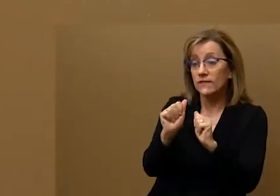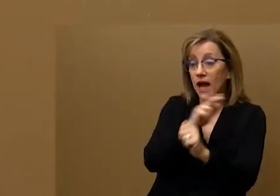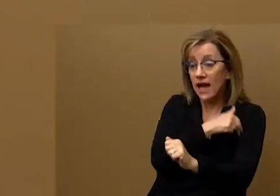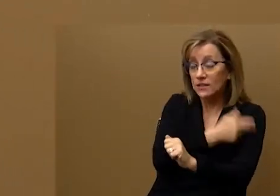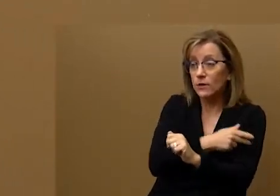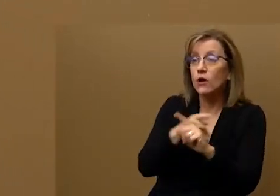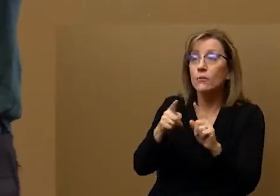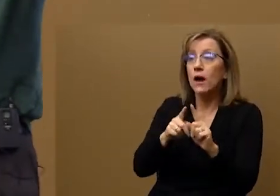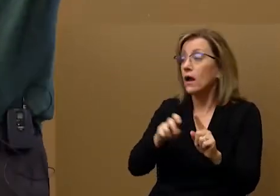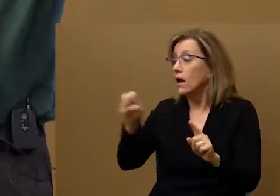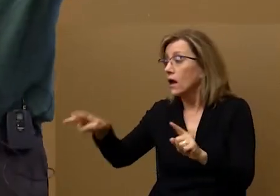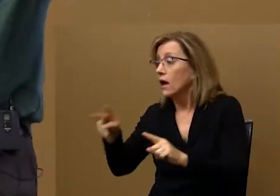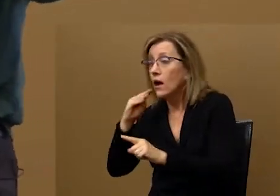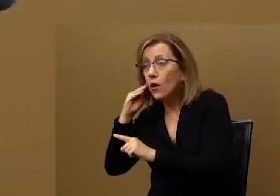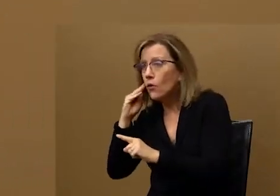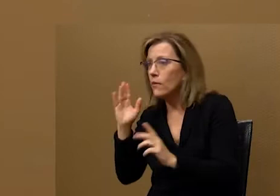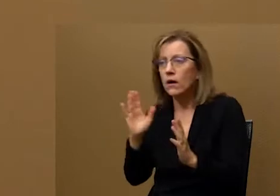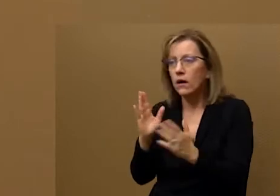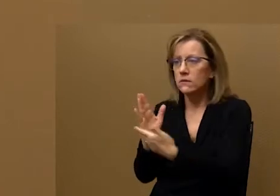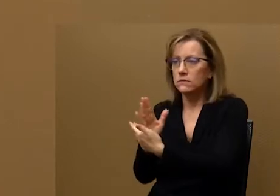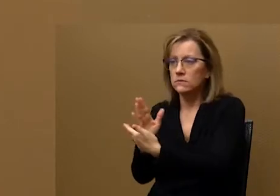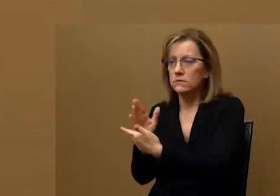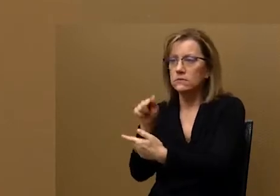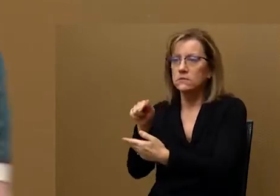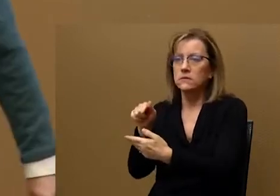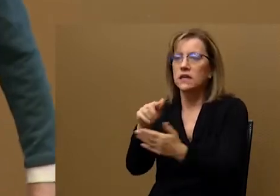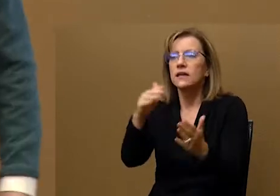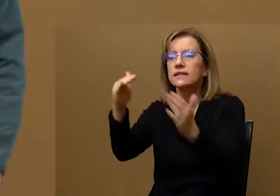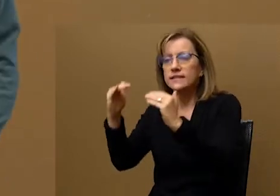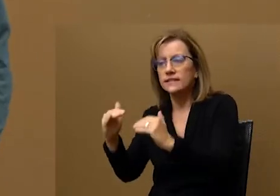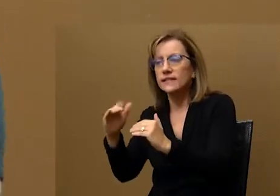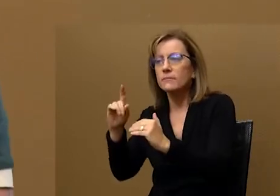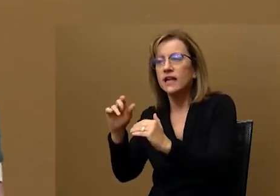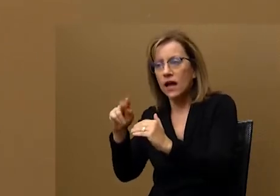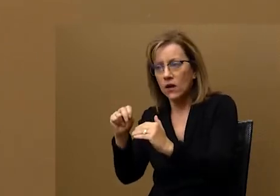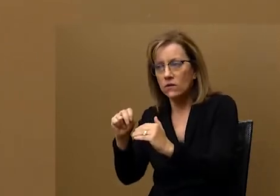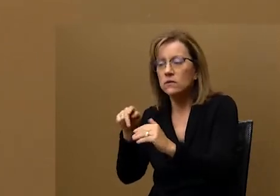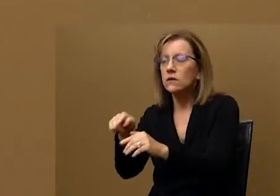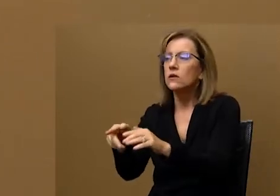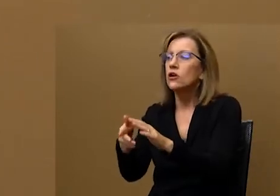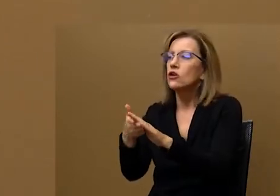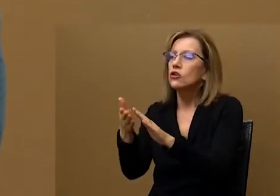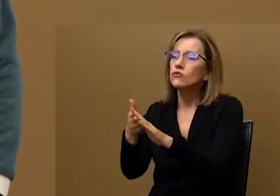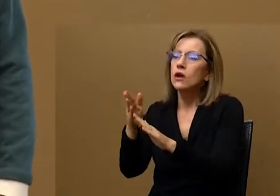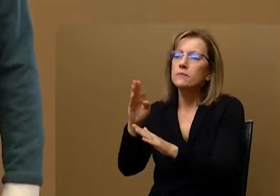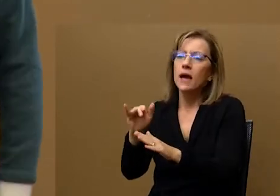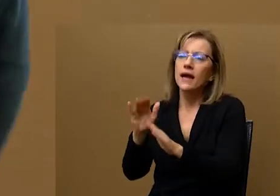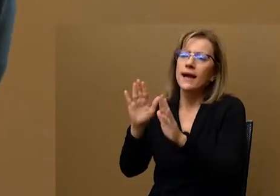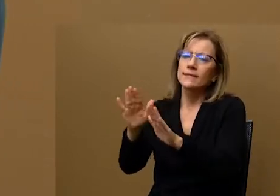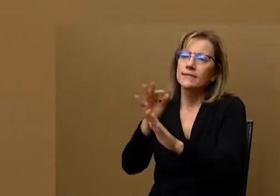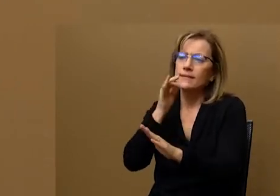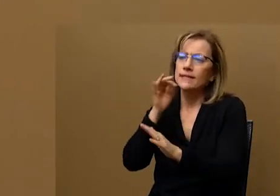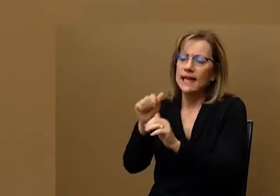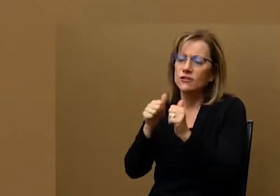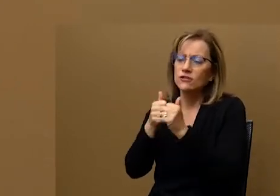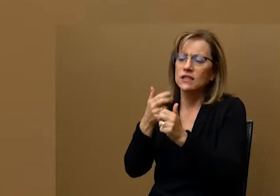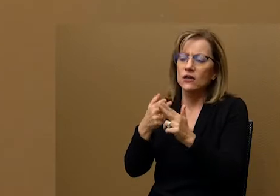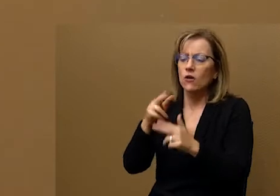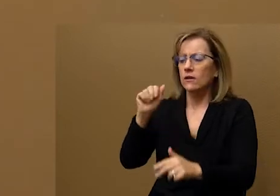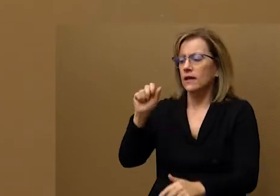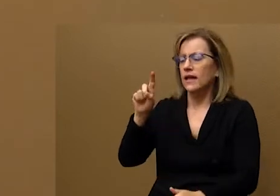go home could go through that intermediate step. That program is still going on, run by an agency, an excellent agency called